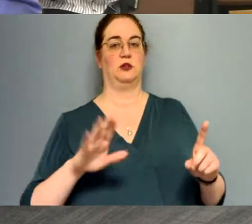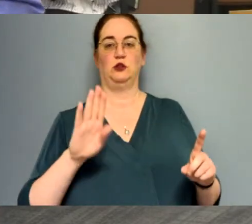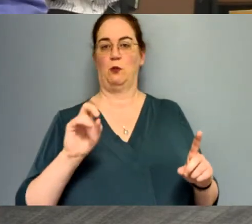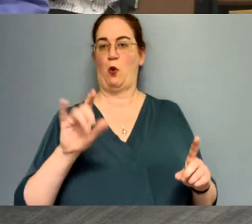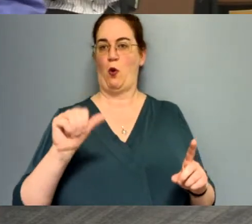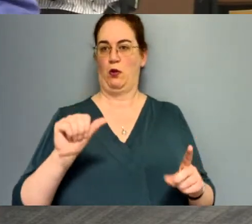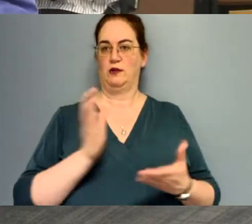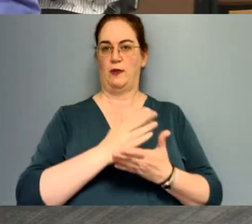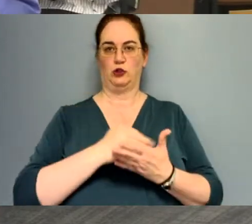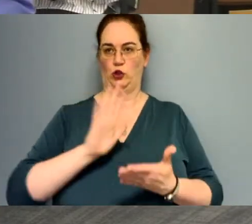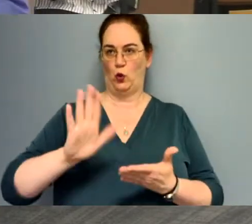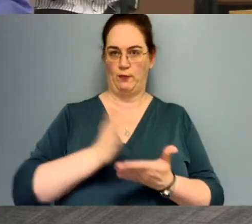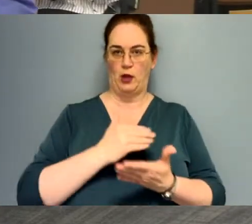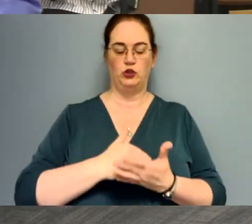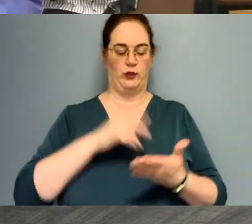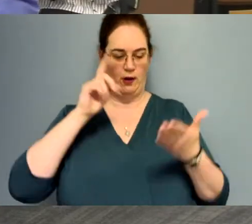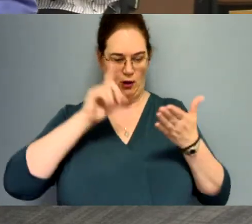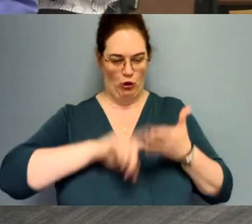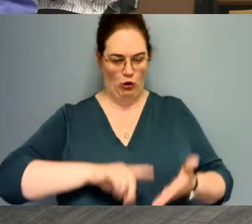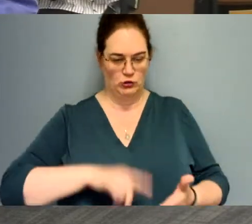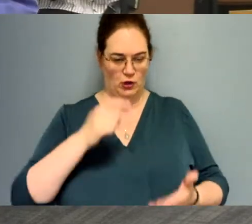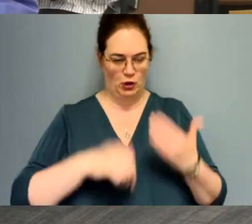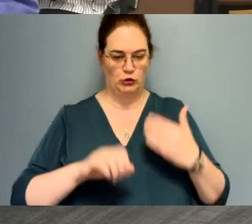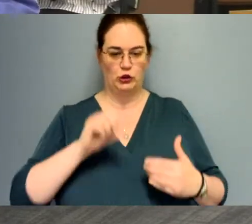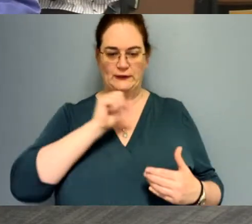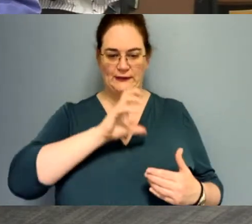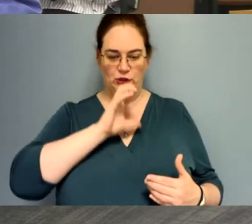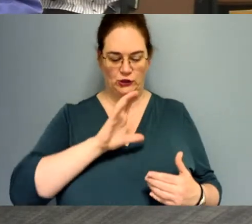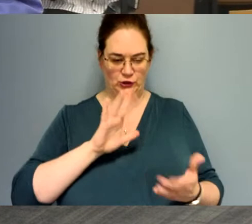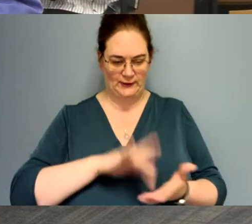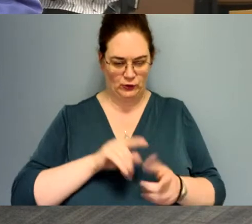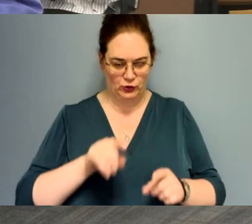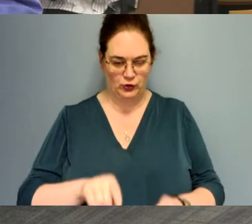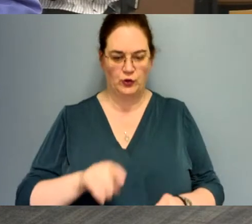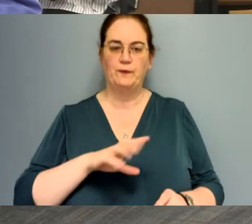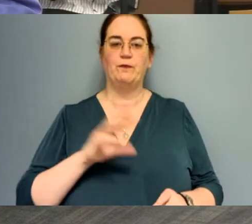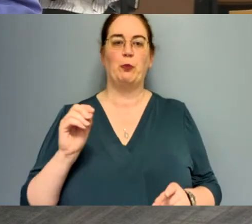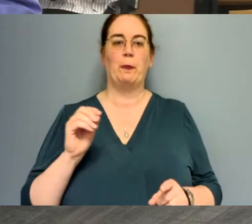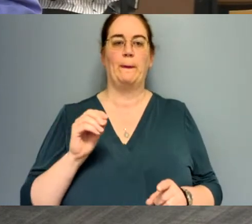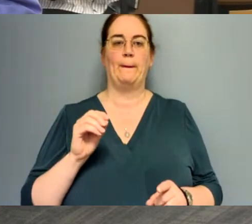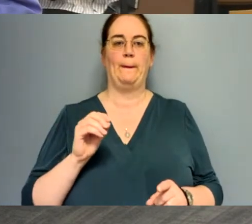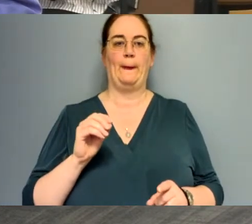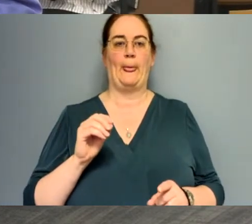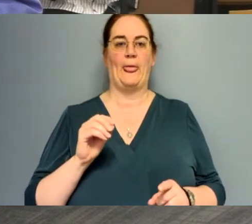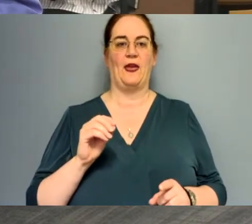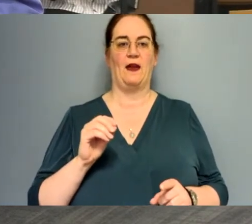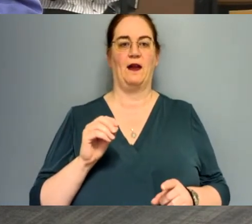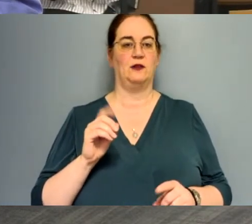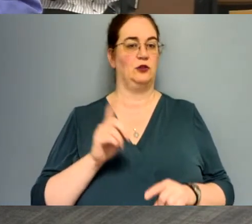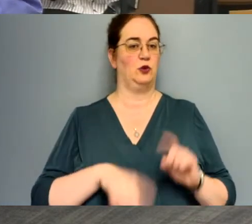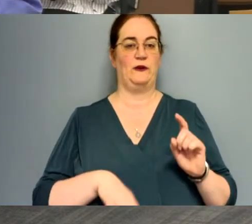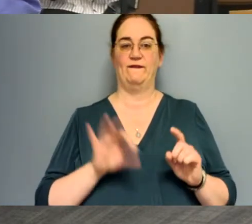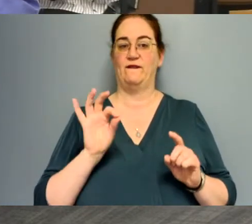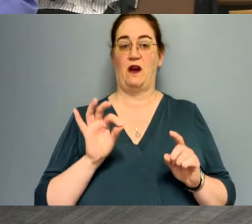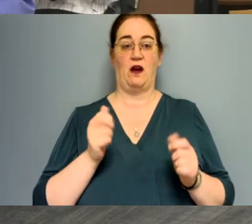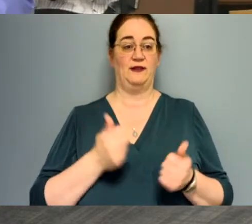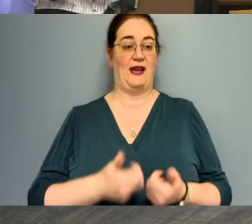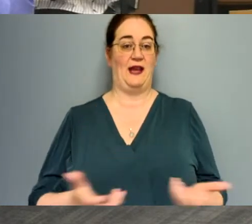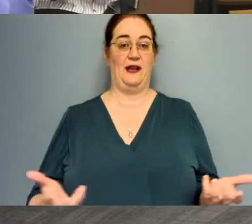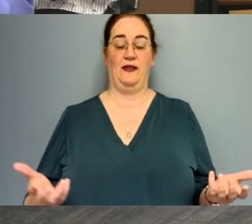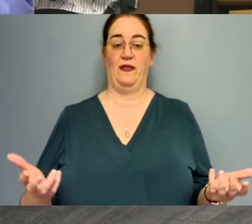your budget, looked under Senior Citizen Center, and couldn't find